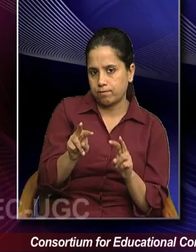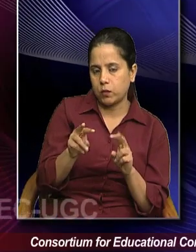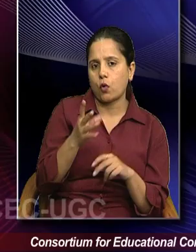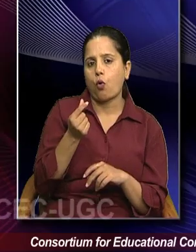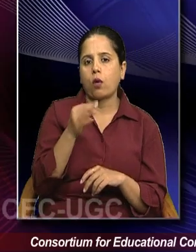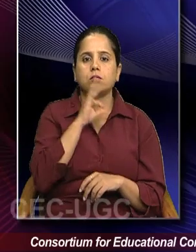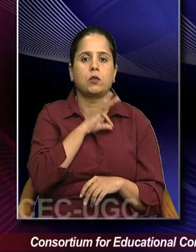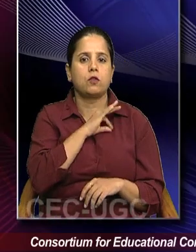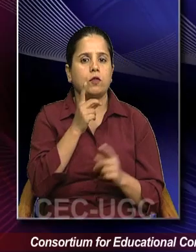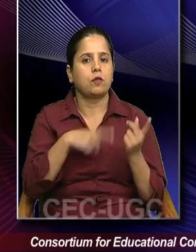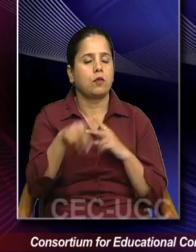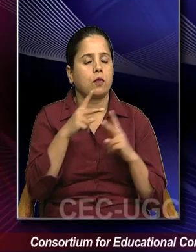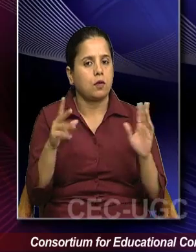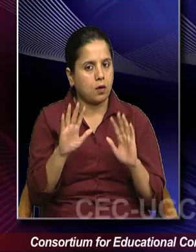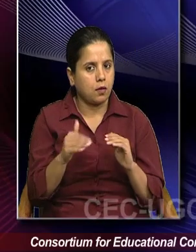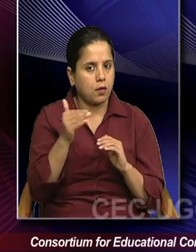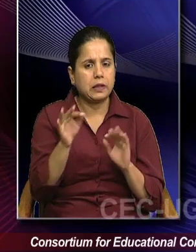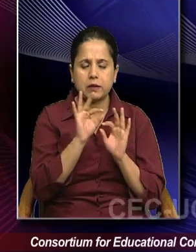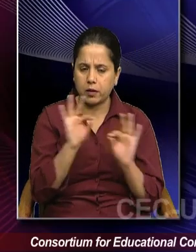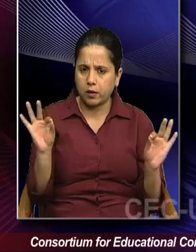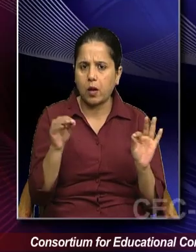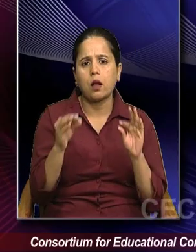benefit back to envelope, a simple